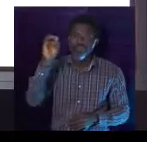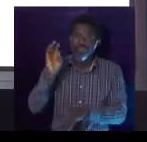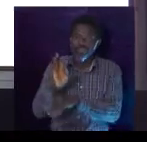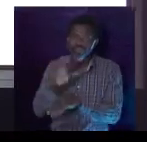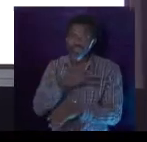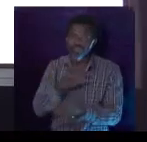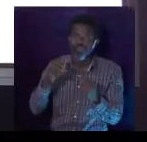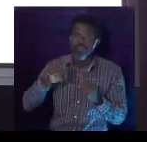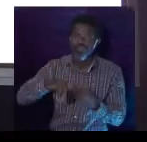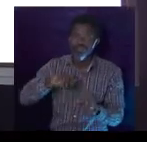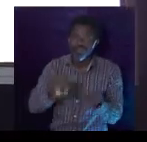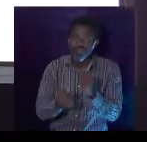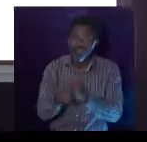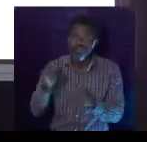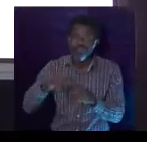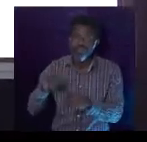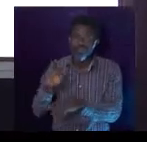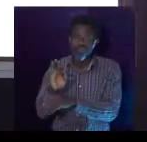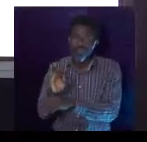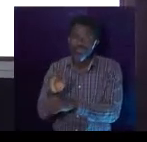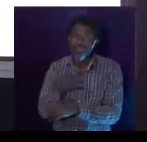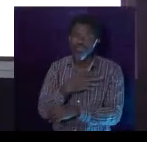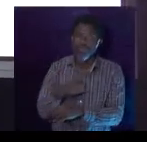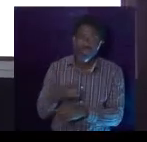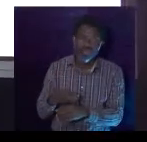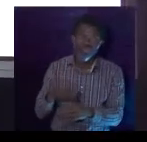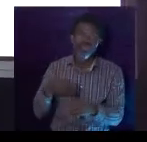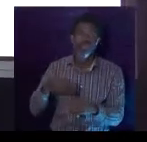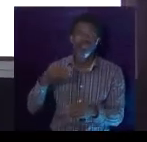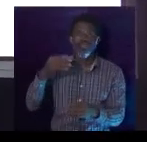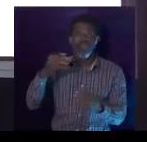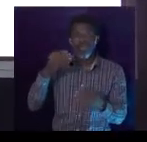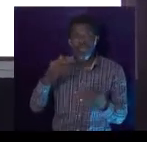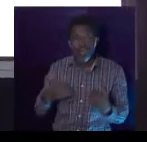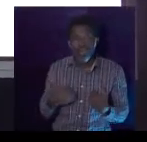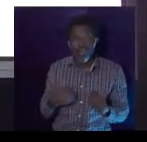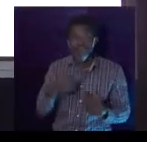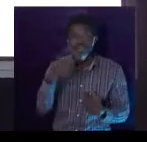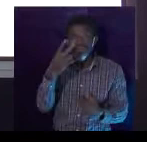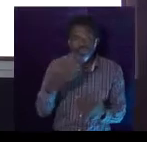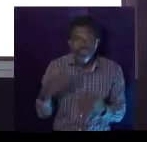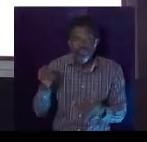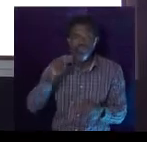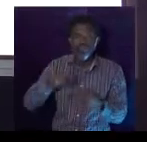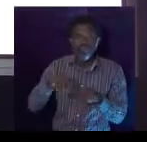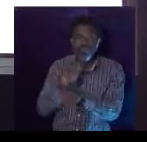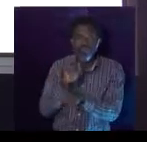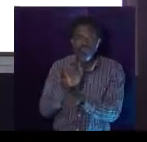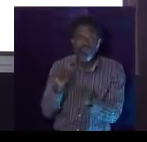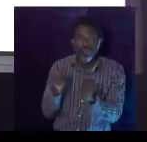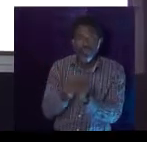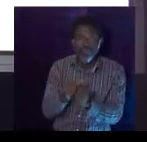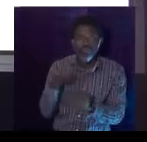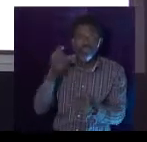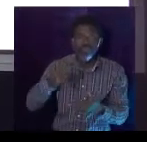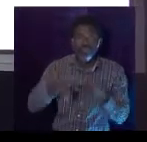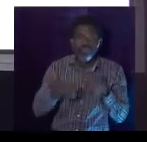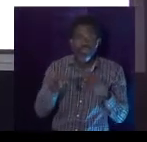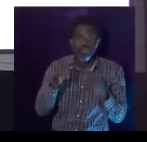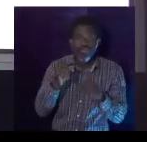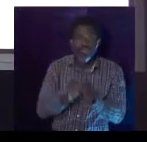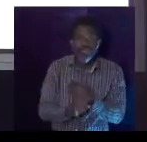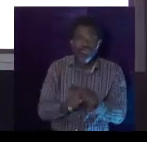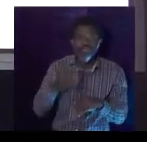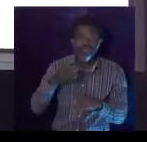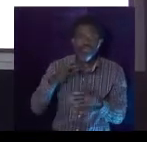Fahrenheit. Now, he now has the tool to work with. He knows the relationship between Celsius and Fahrenheit. He knows what